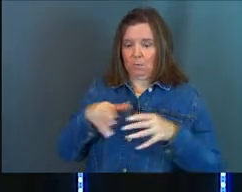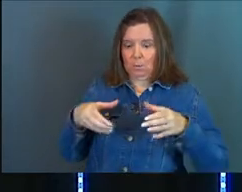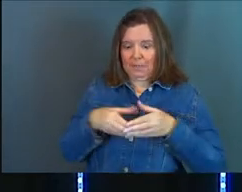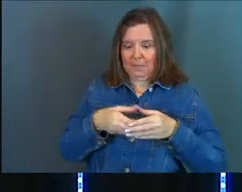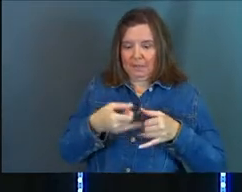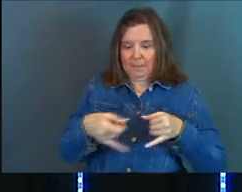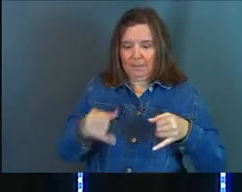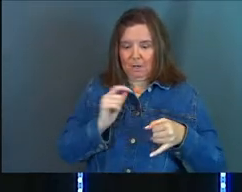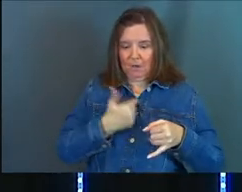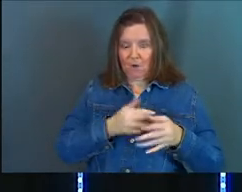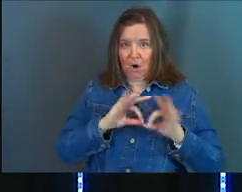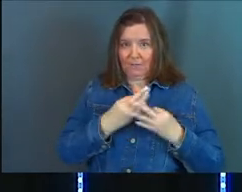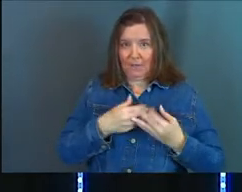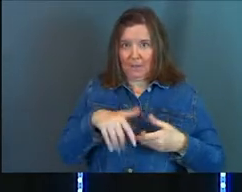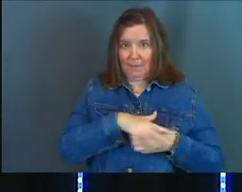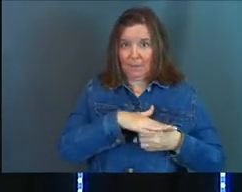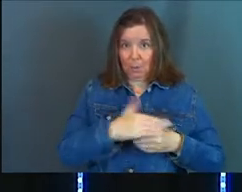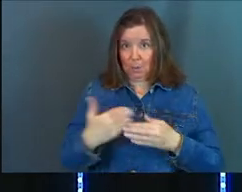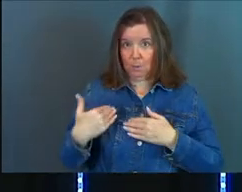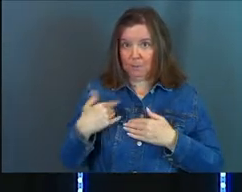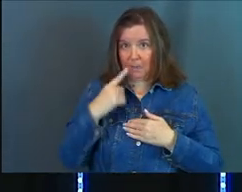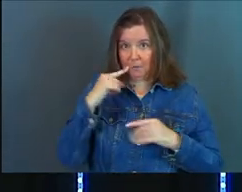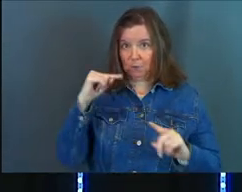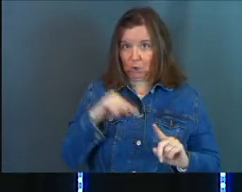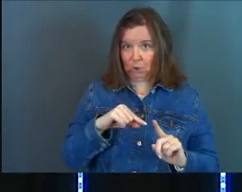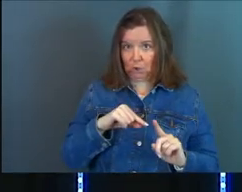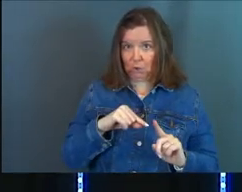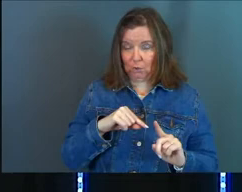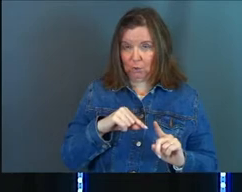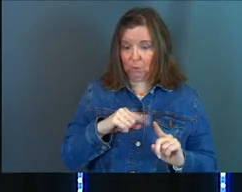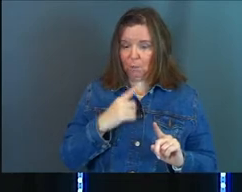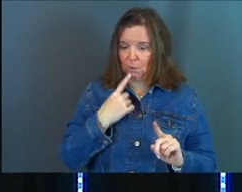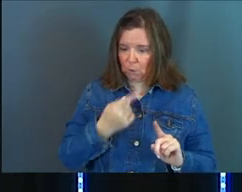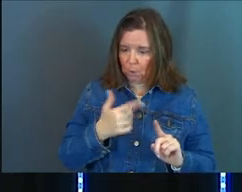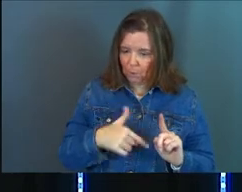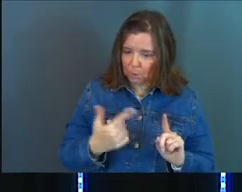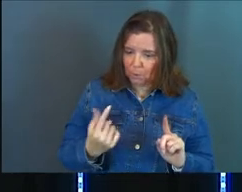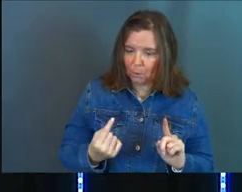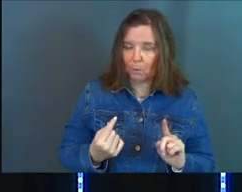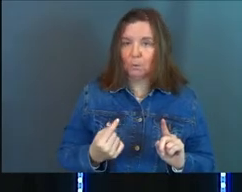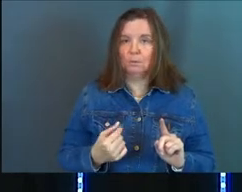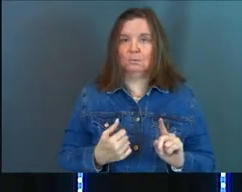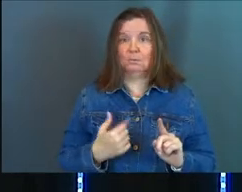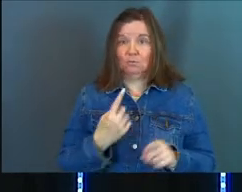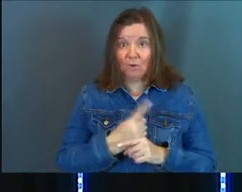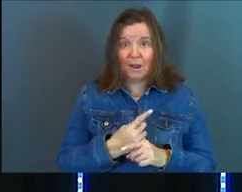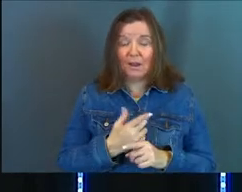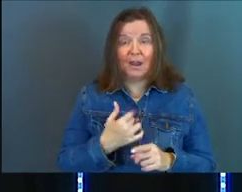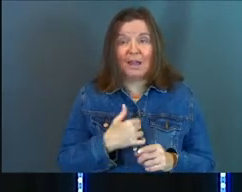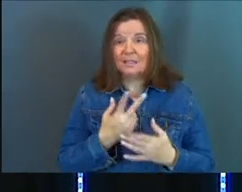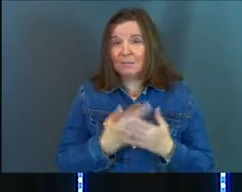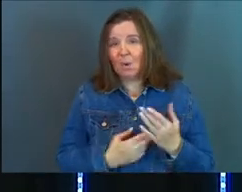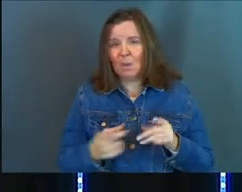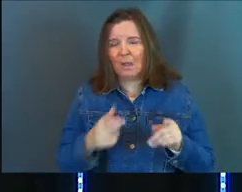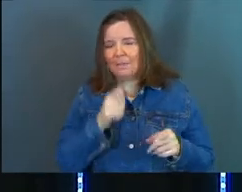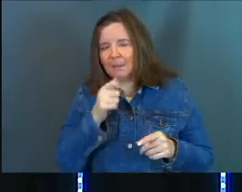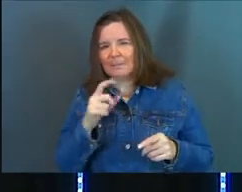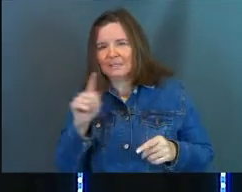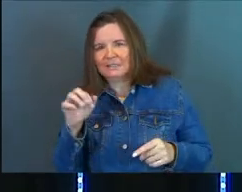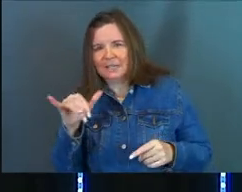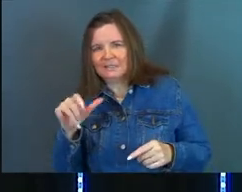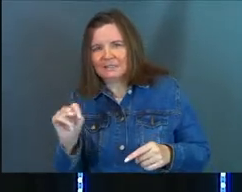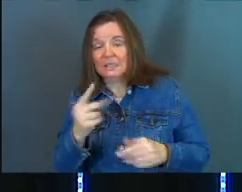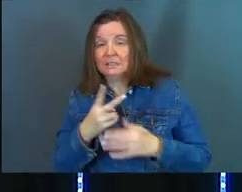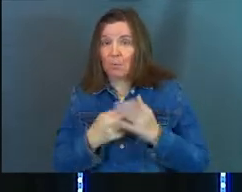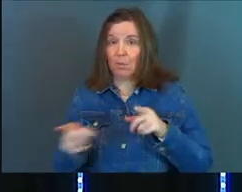within the boundaries of our immediate family, and we were responsible for her. We told her what to do, right? And it's both of them. I'm not being sexist.